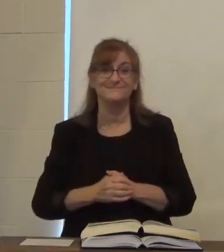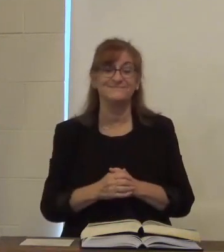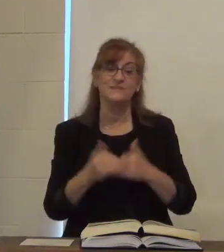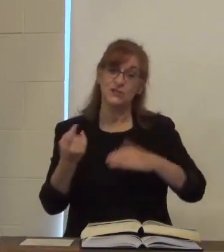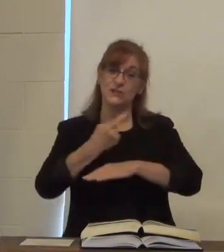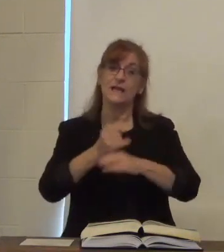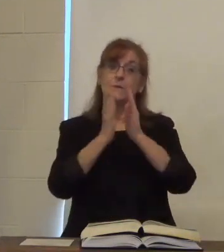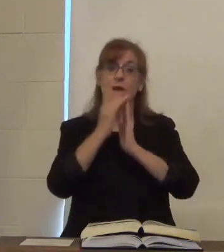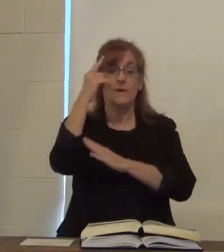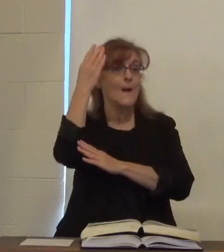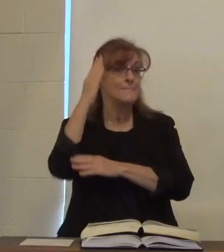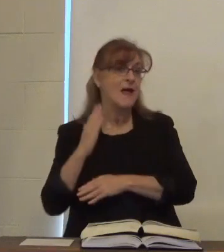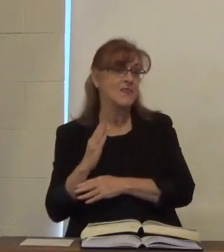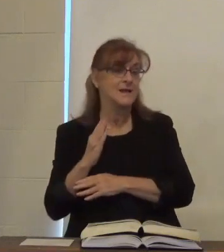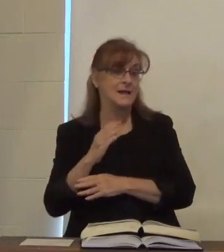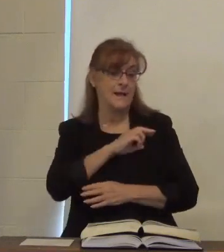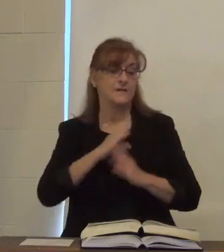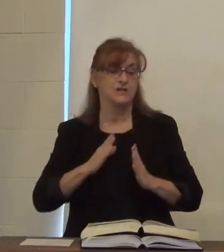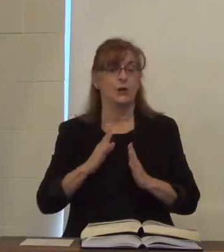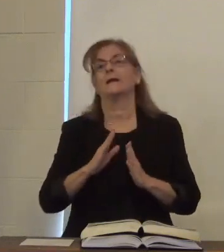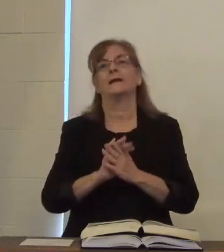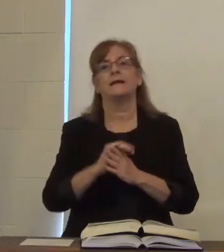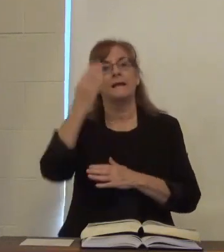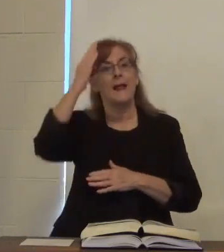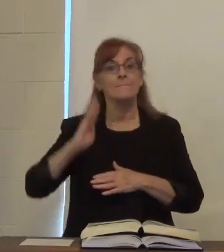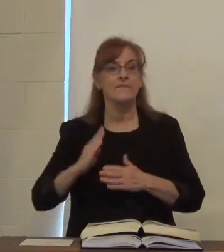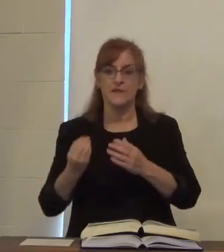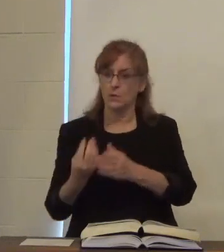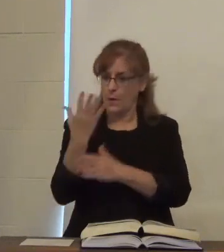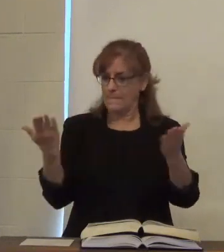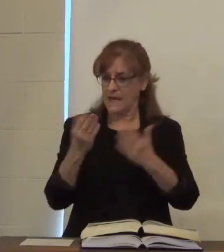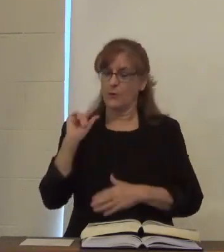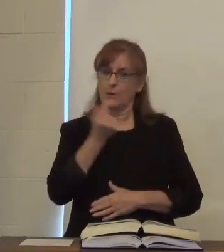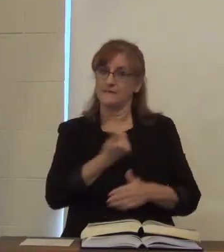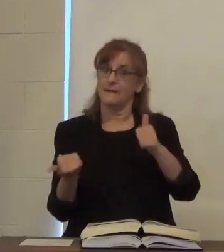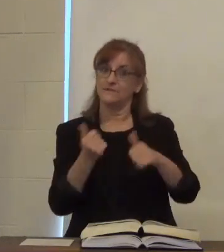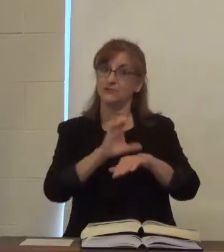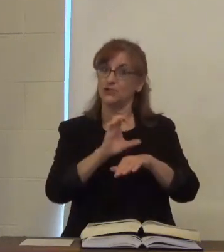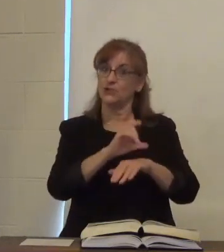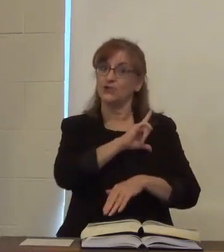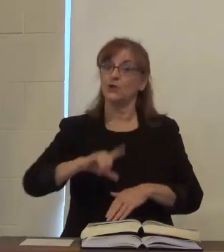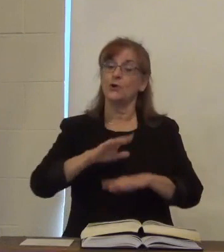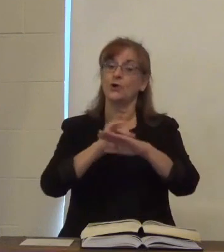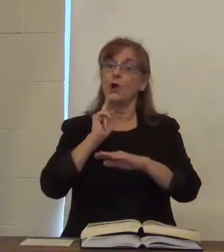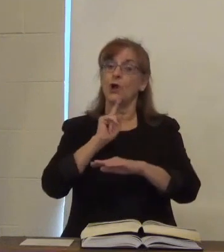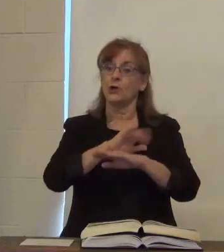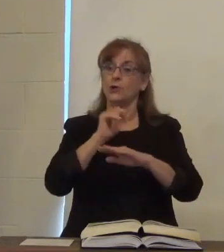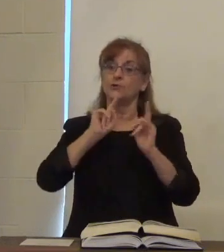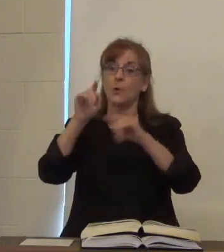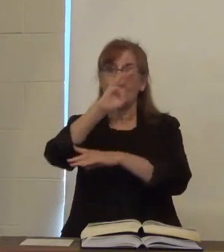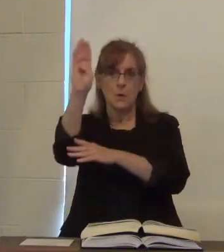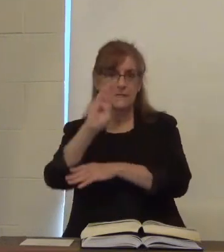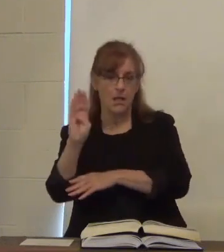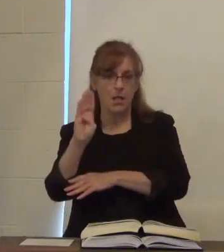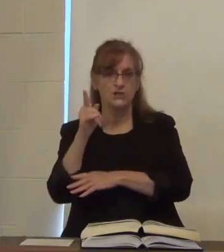Today we're praying for Bethany Thompson. Bethany grew up here at Grace Baptist Church, and the Lord called her to Brazil.